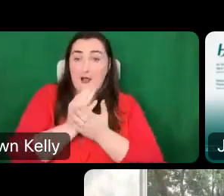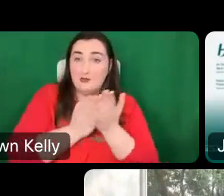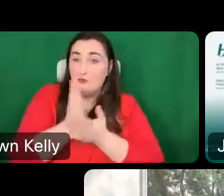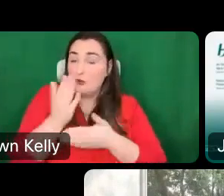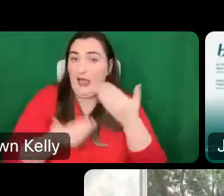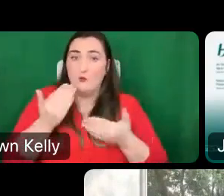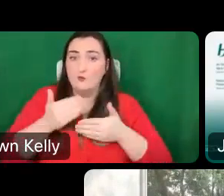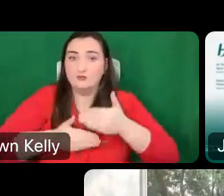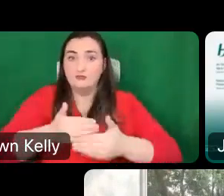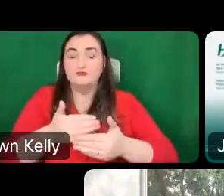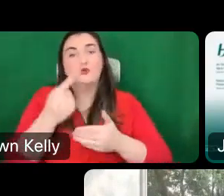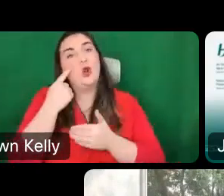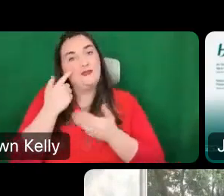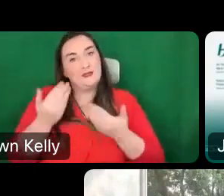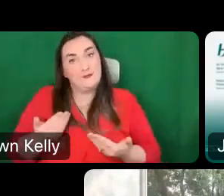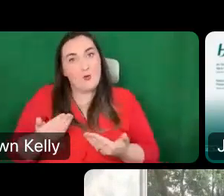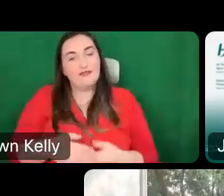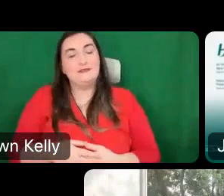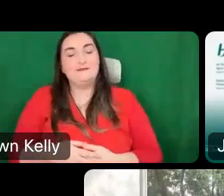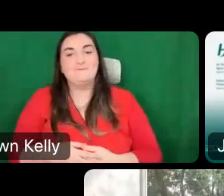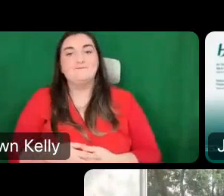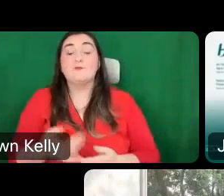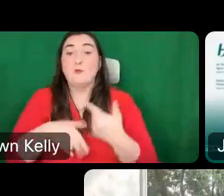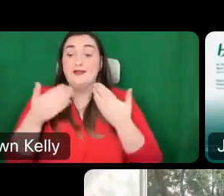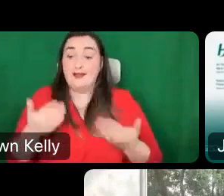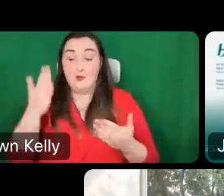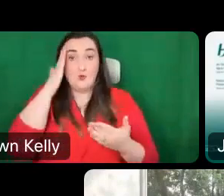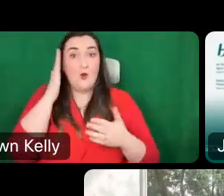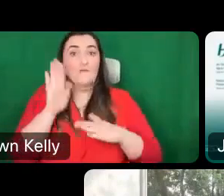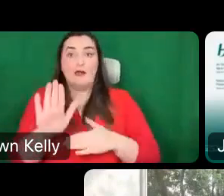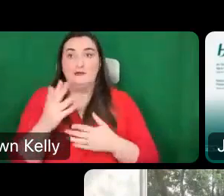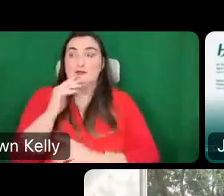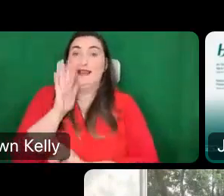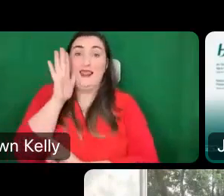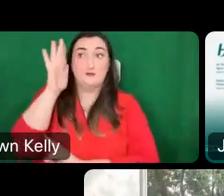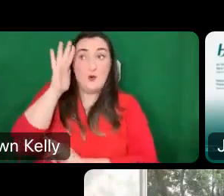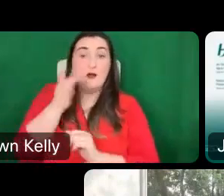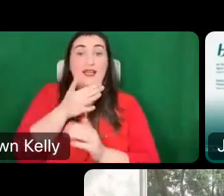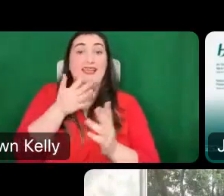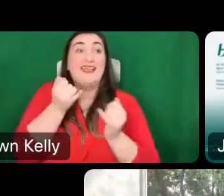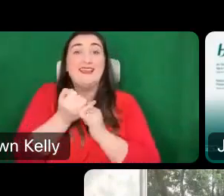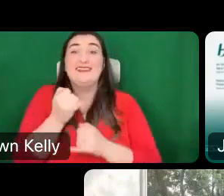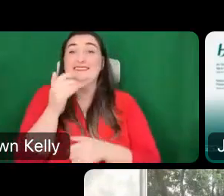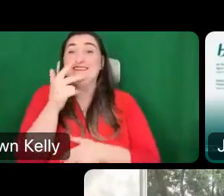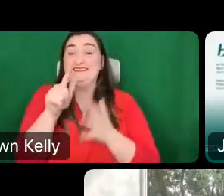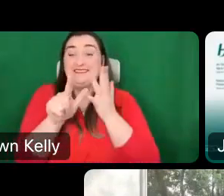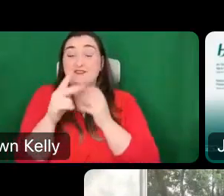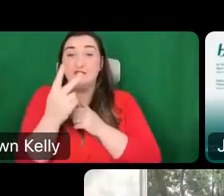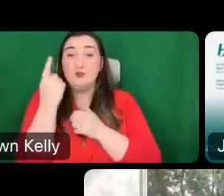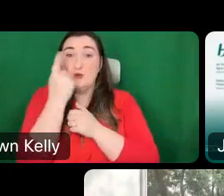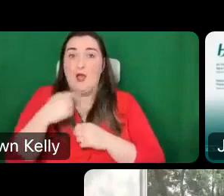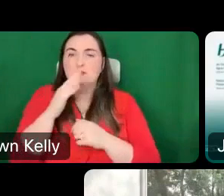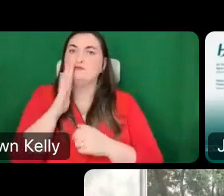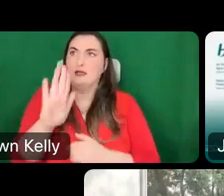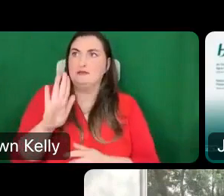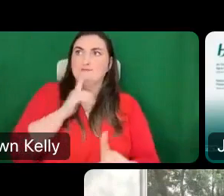we're looking at. We now know that we have to notify the regulator within 72 hours. So how is that going to happen? So we're asking